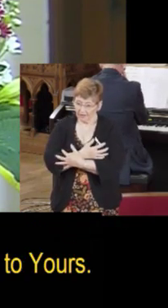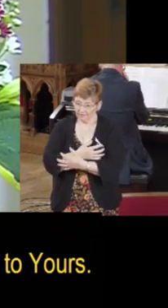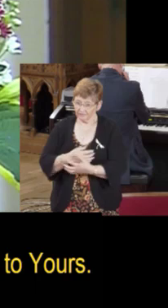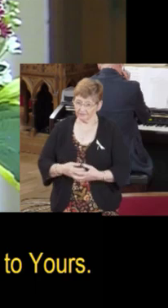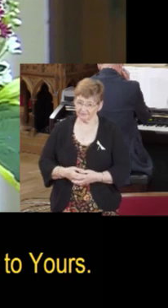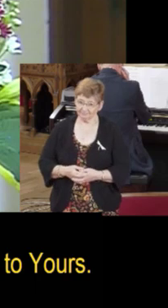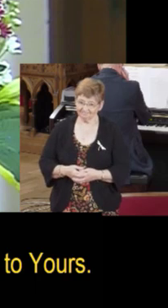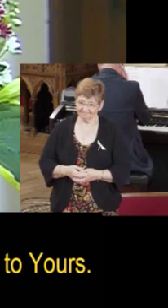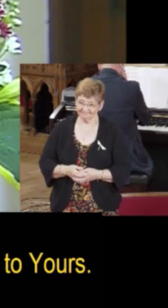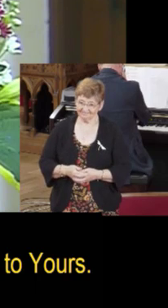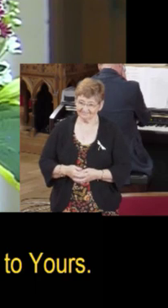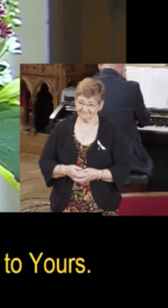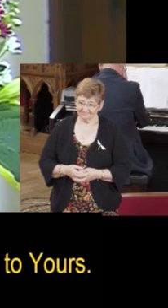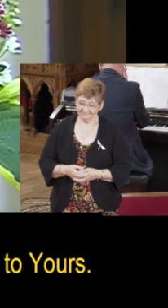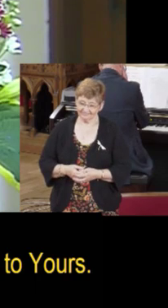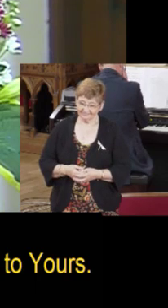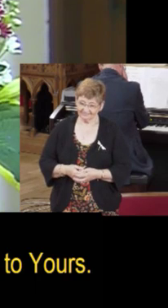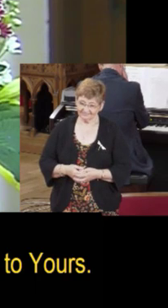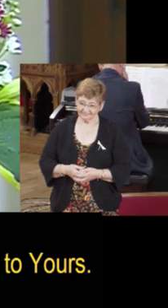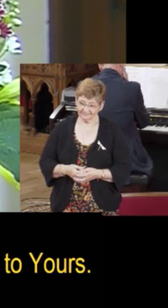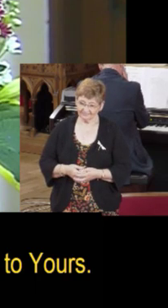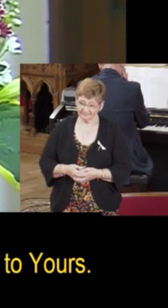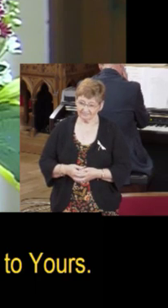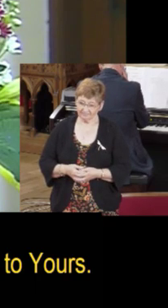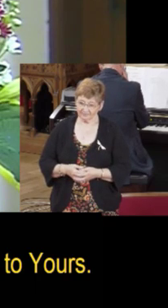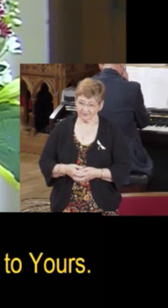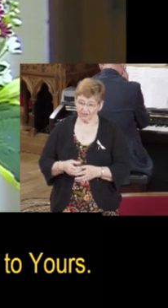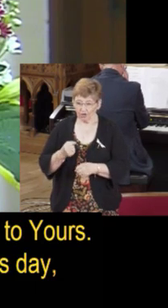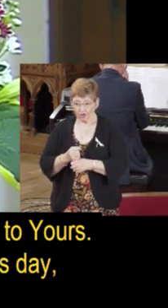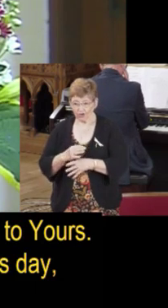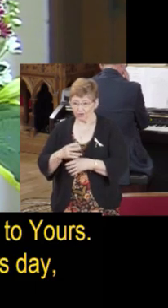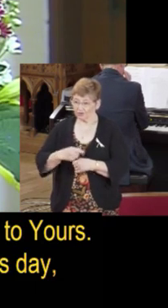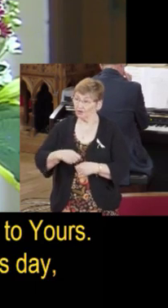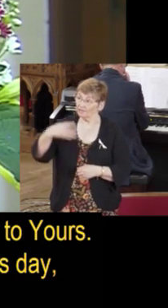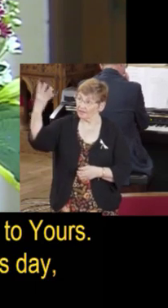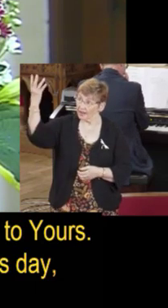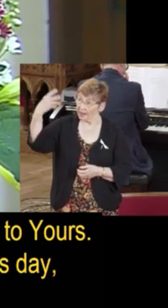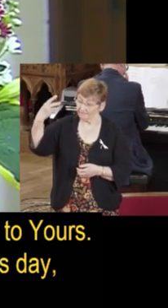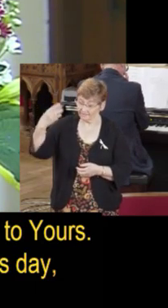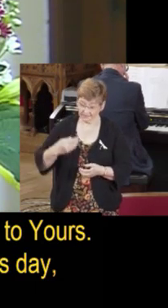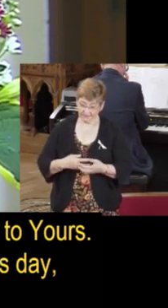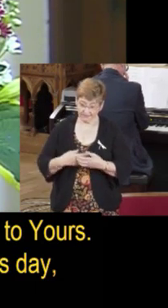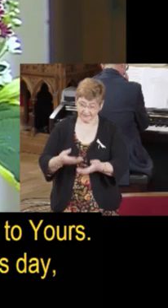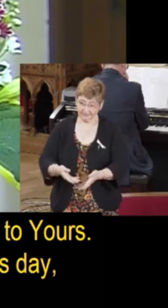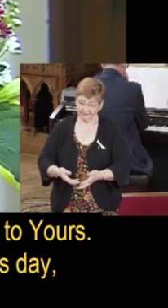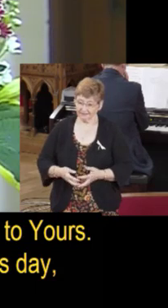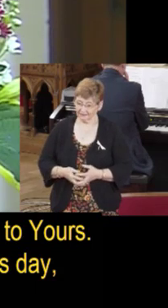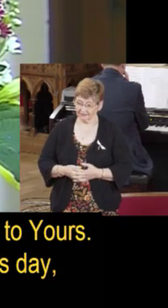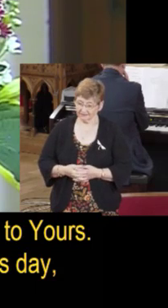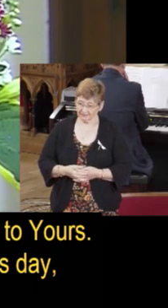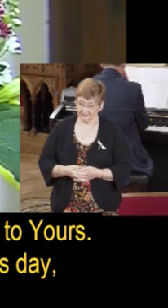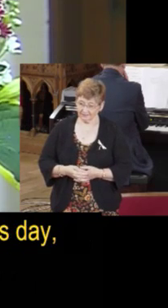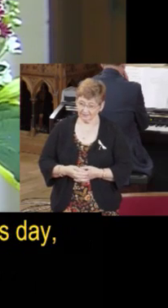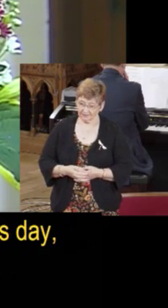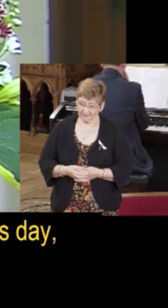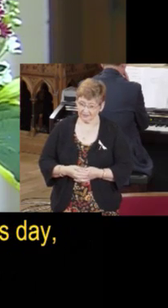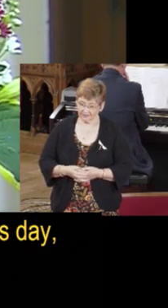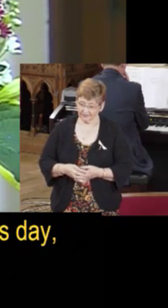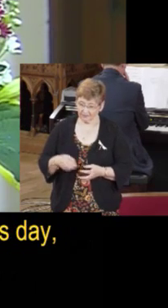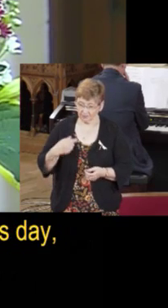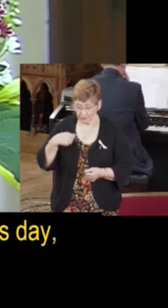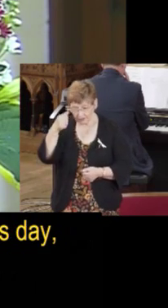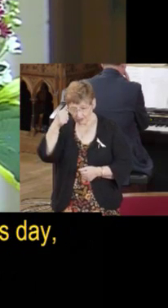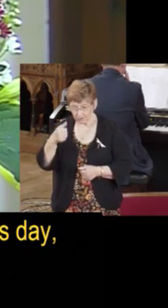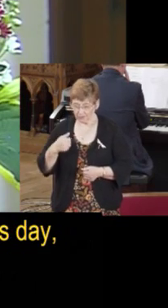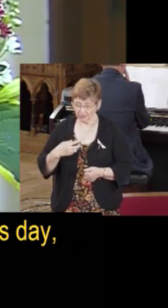poor though it seems compared to yours. God of love, take all we offer this day, flawed though we